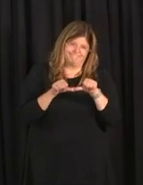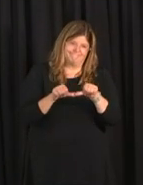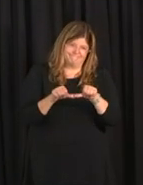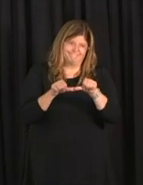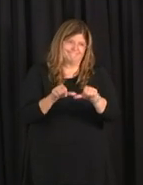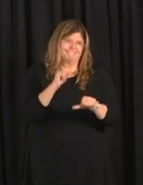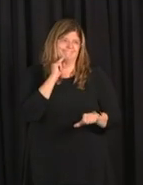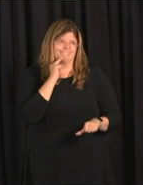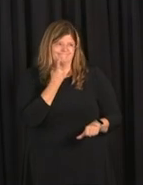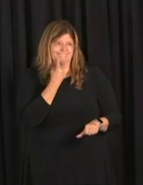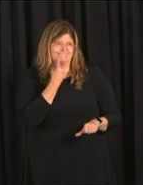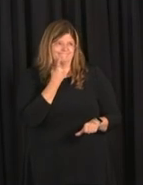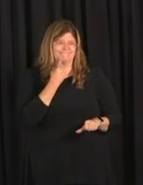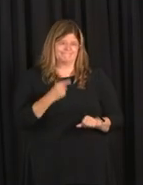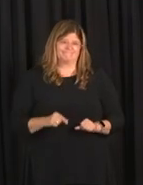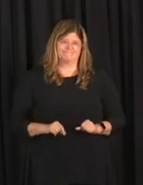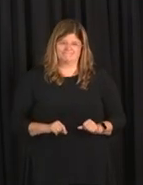vigilant.